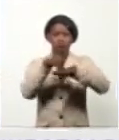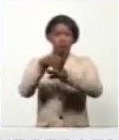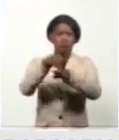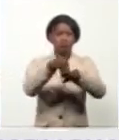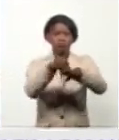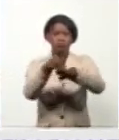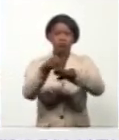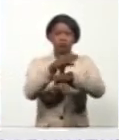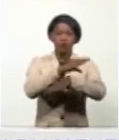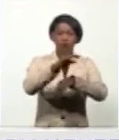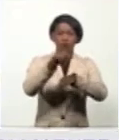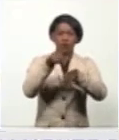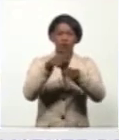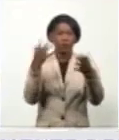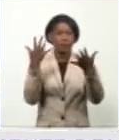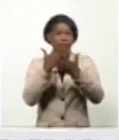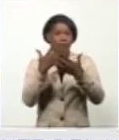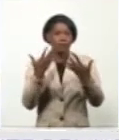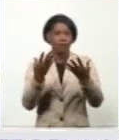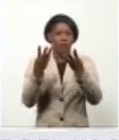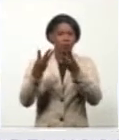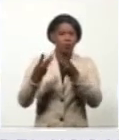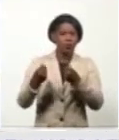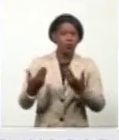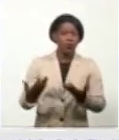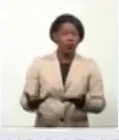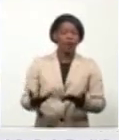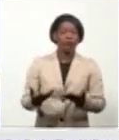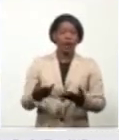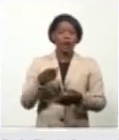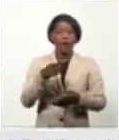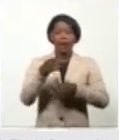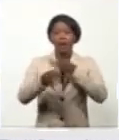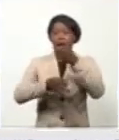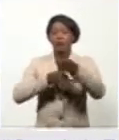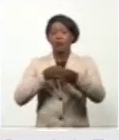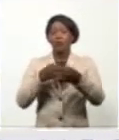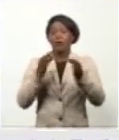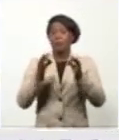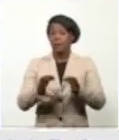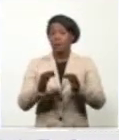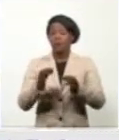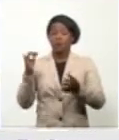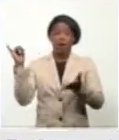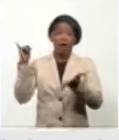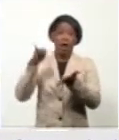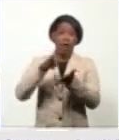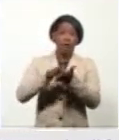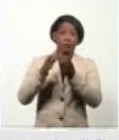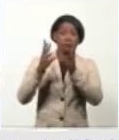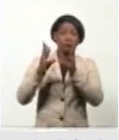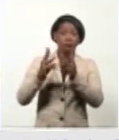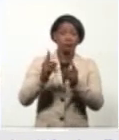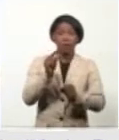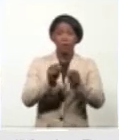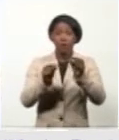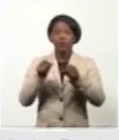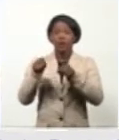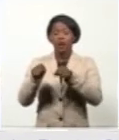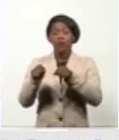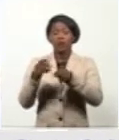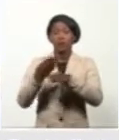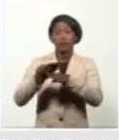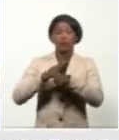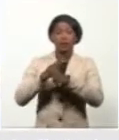plane, she arrived and got on an ambulance, why does she give those contacts? Well, because maybe many are